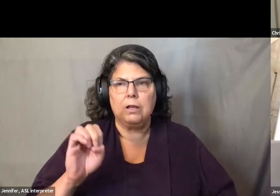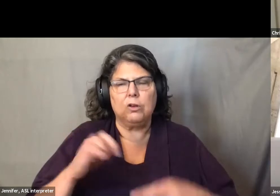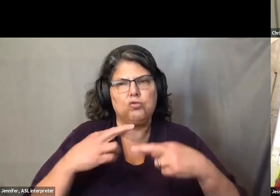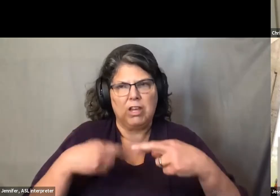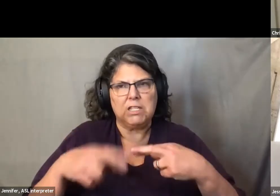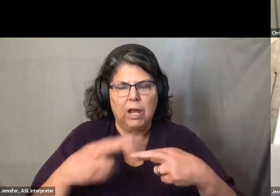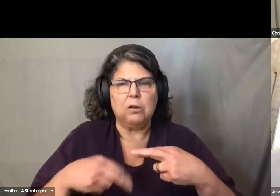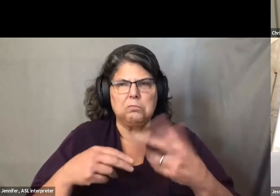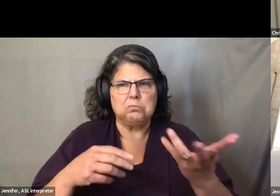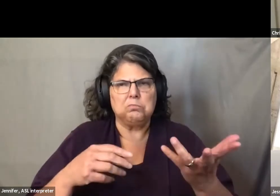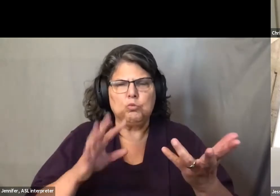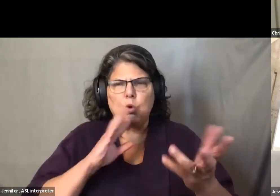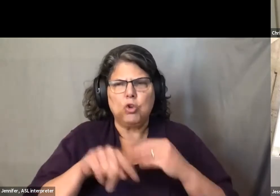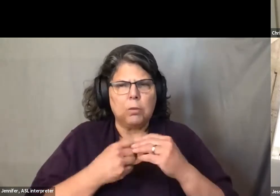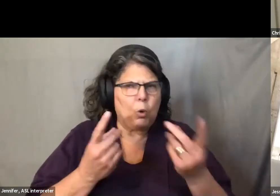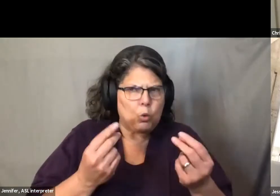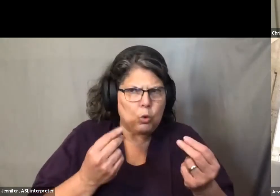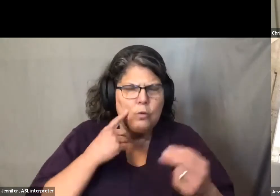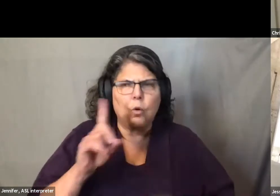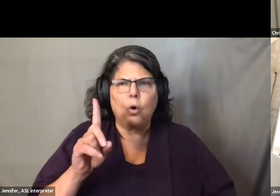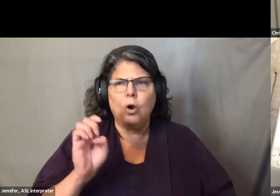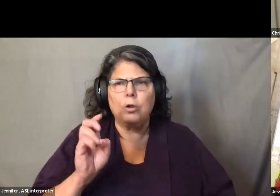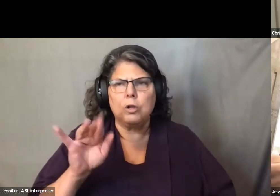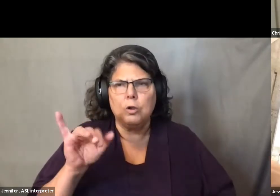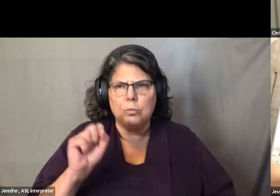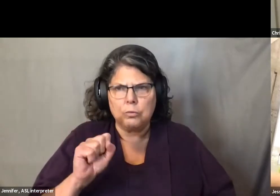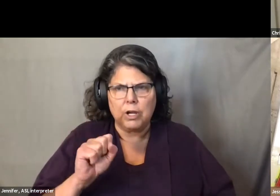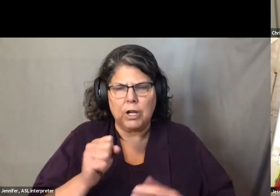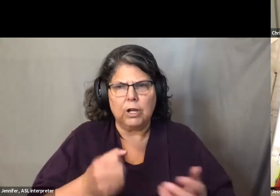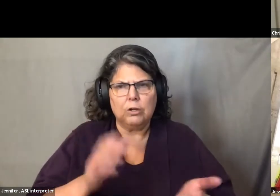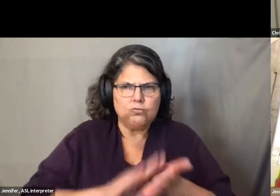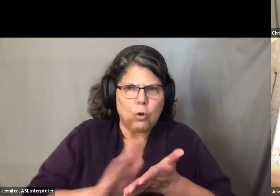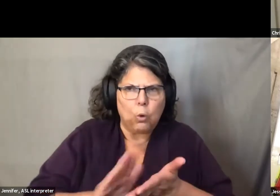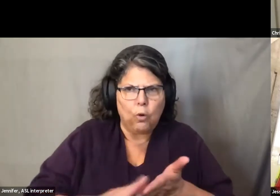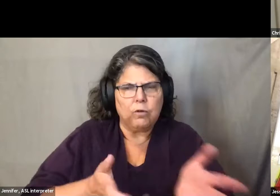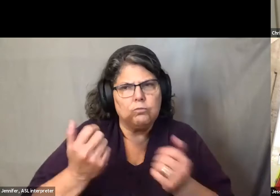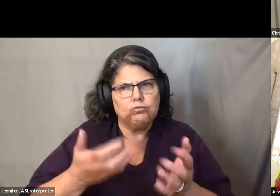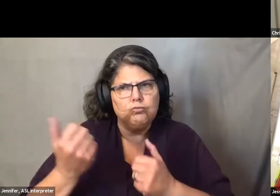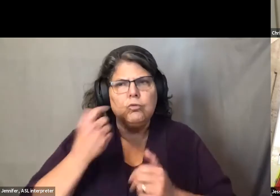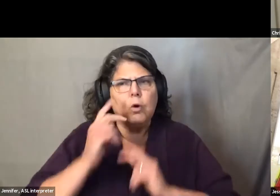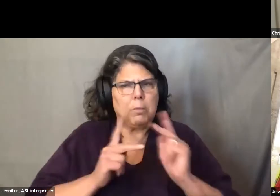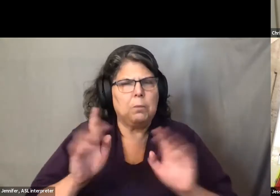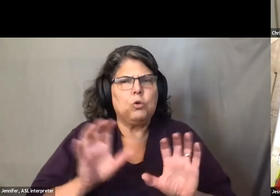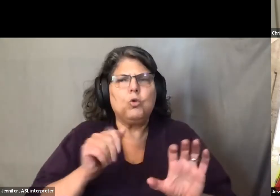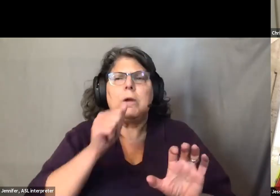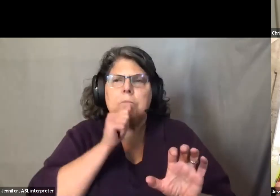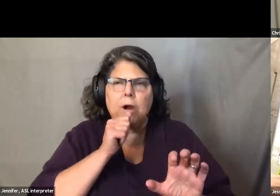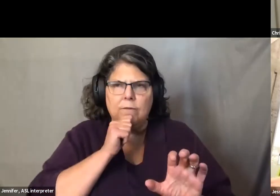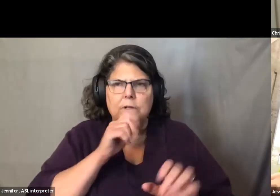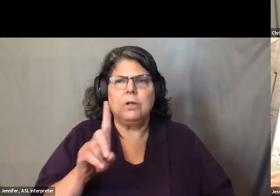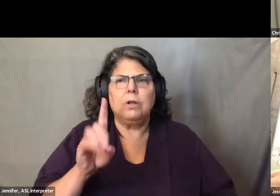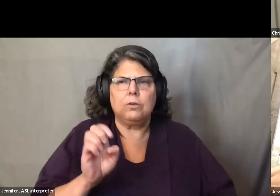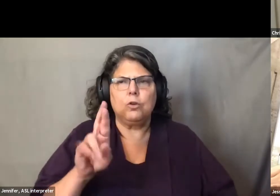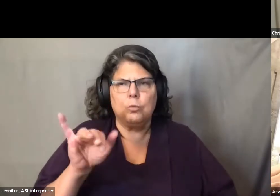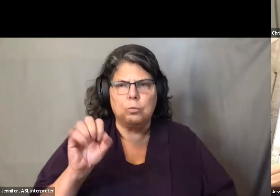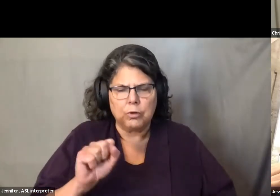removal process. And this is for contractors that'll be doing the private debris removal programs. At